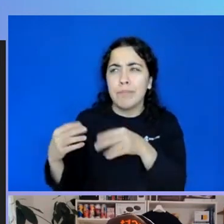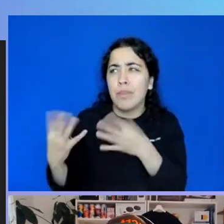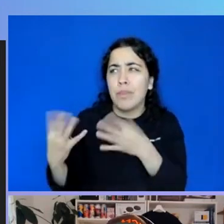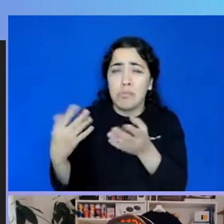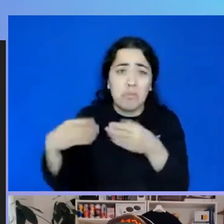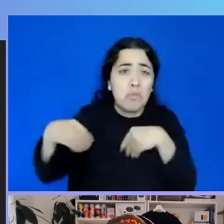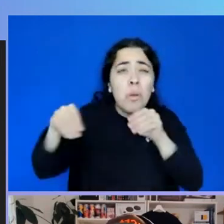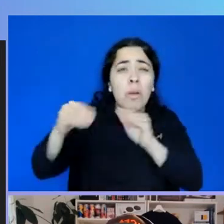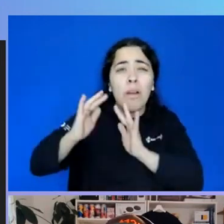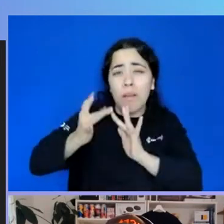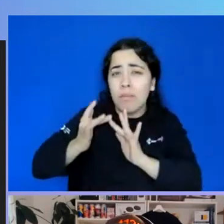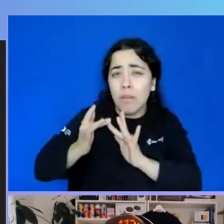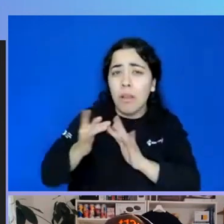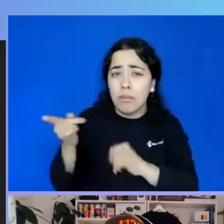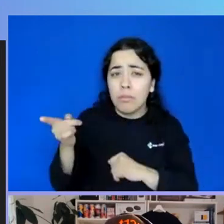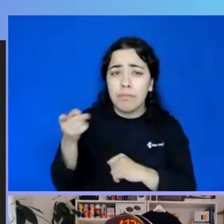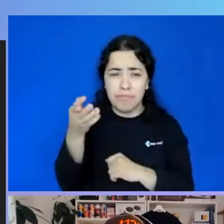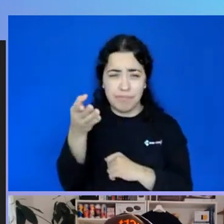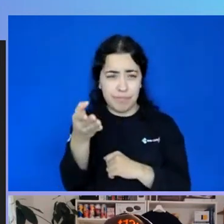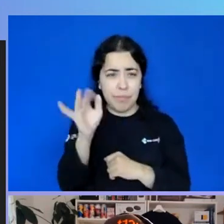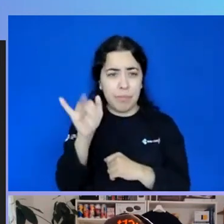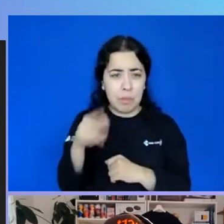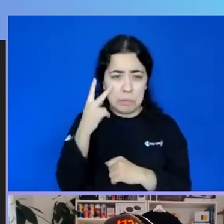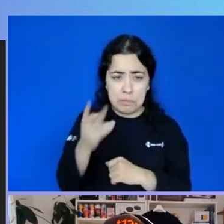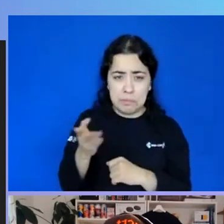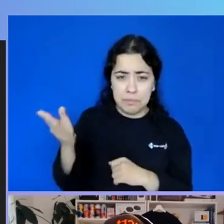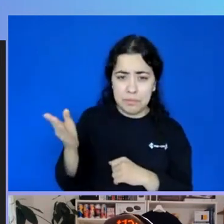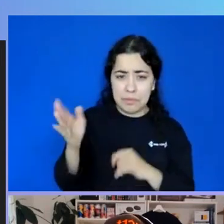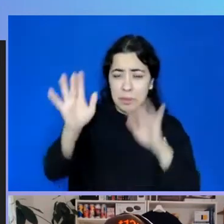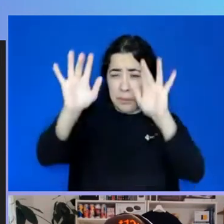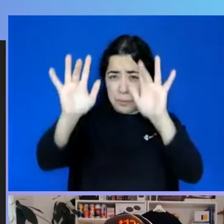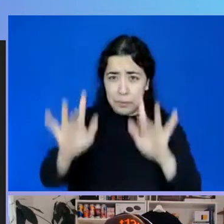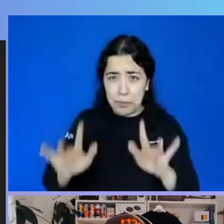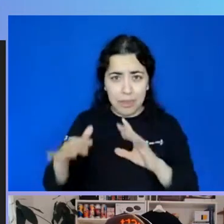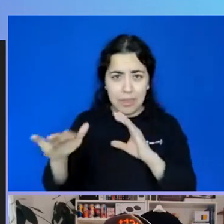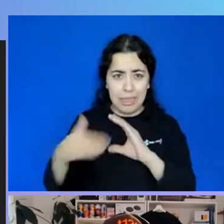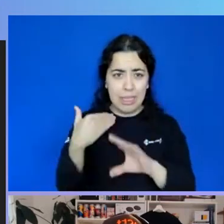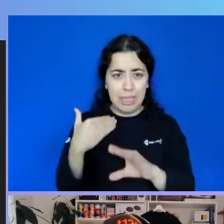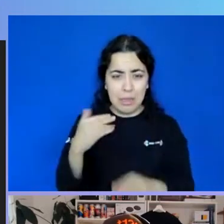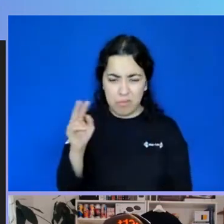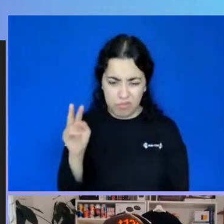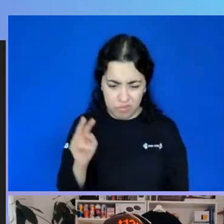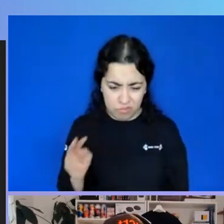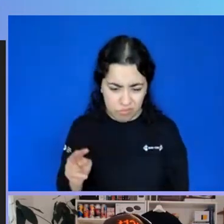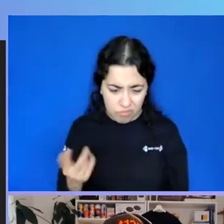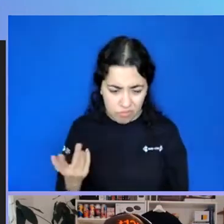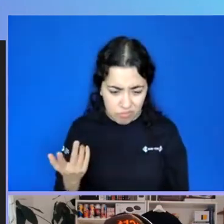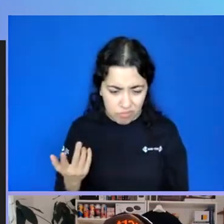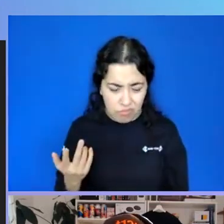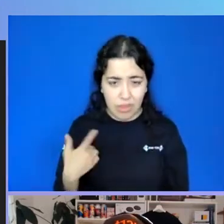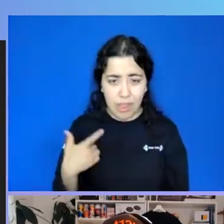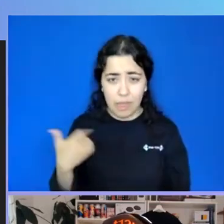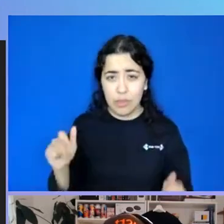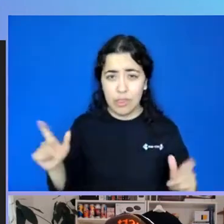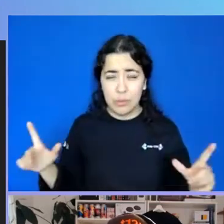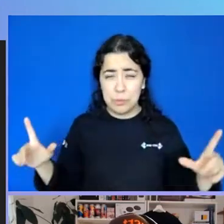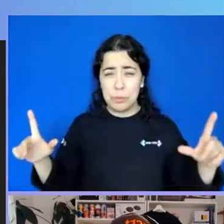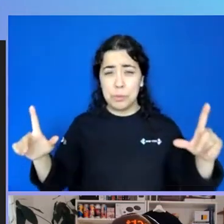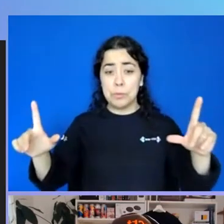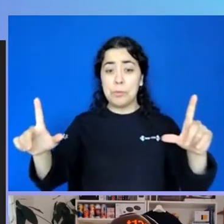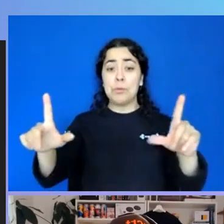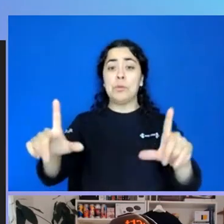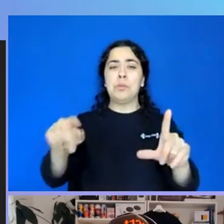online. It's just an empty email. I've zoomed out as far as I could, and it's really, really small, just a